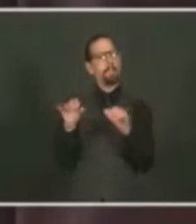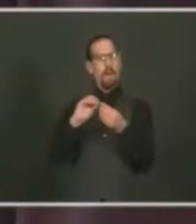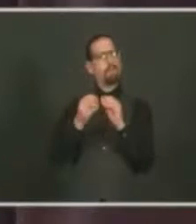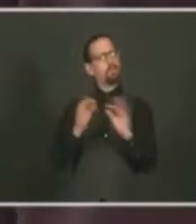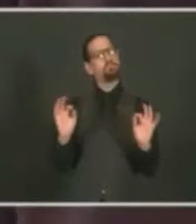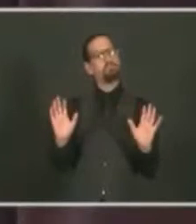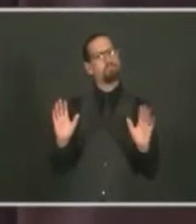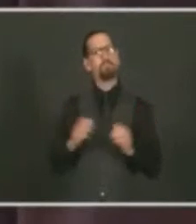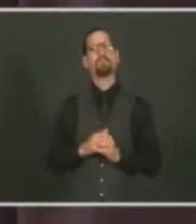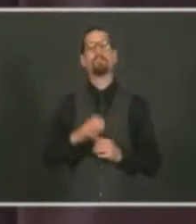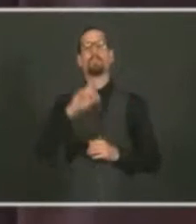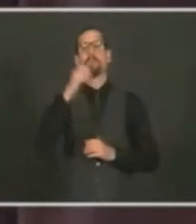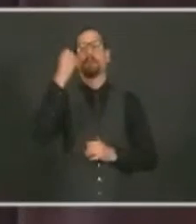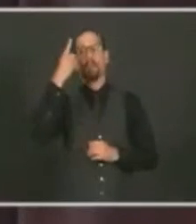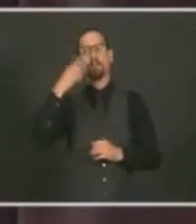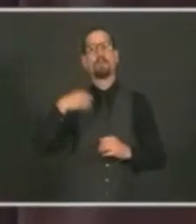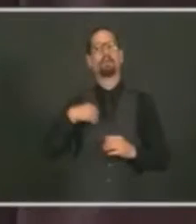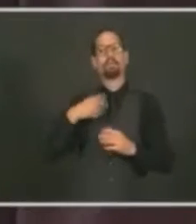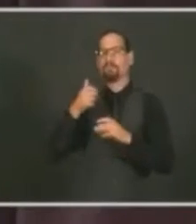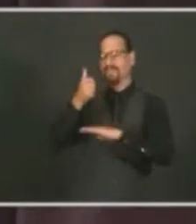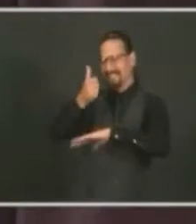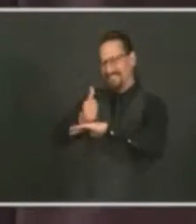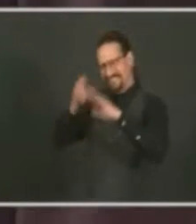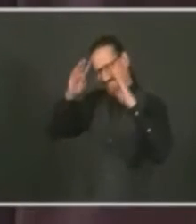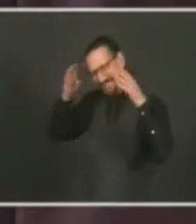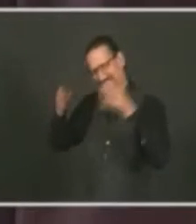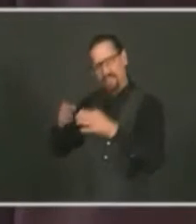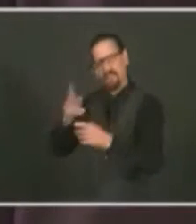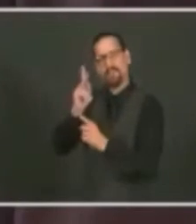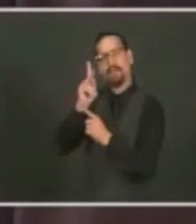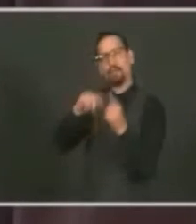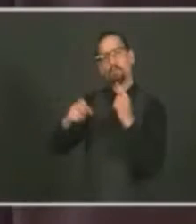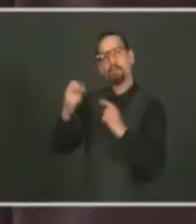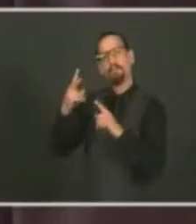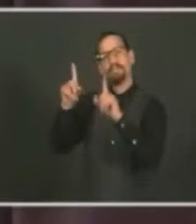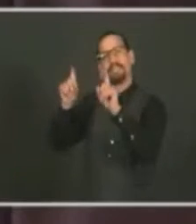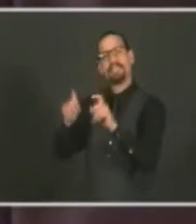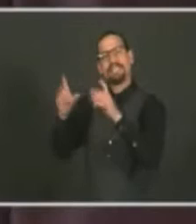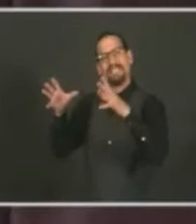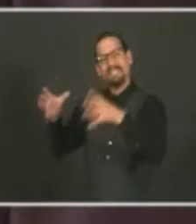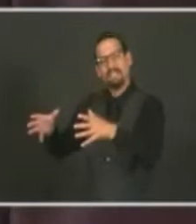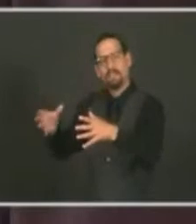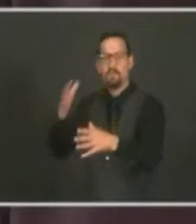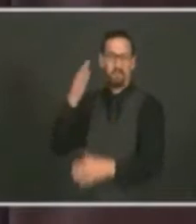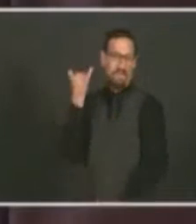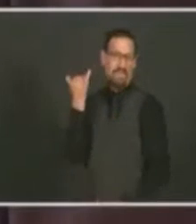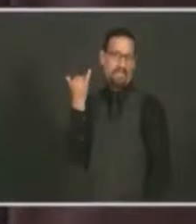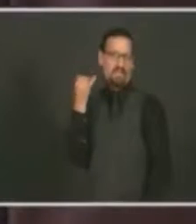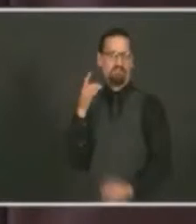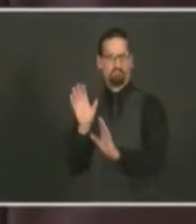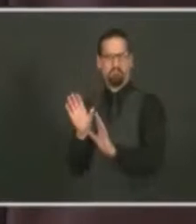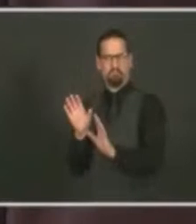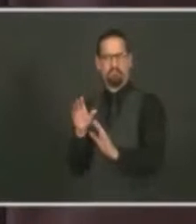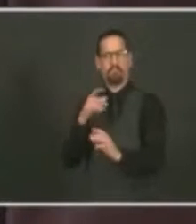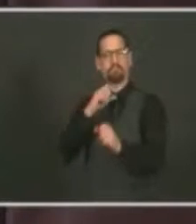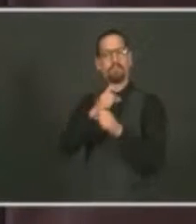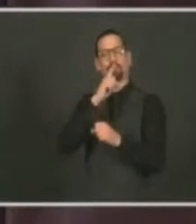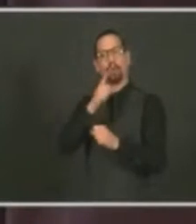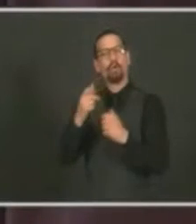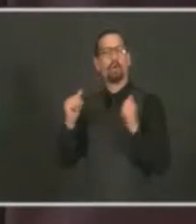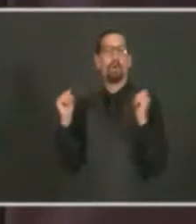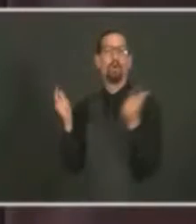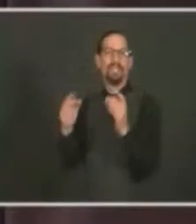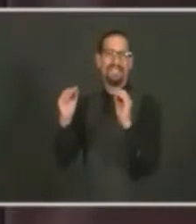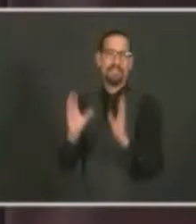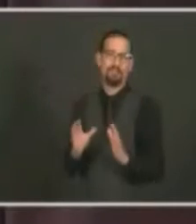testing system. We did that because we wanted to make sure our teachers were safe and it was convenient for them to get